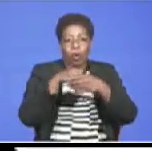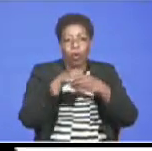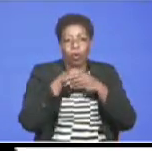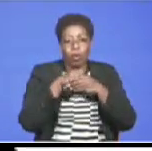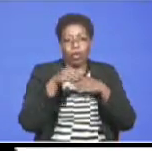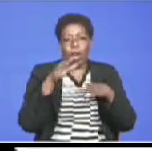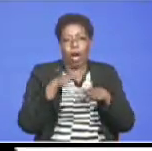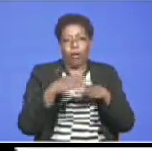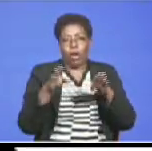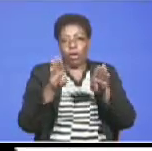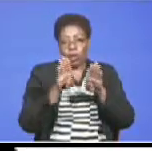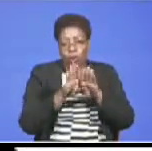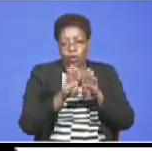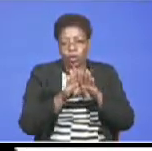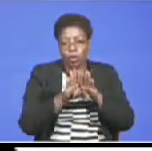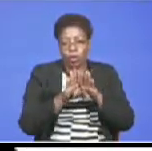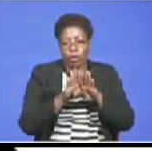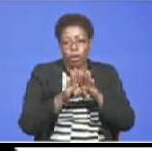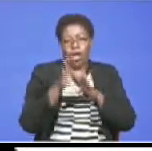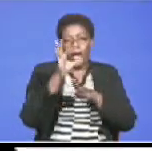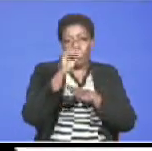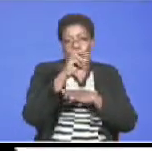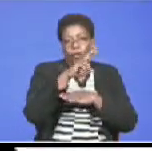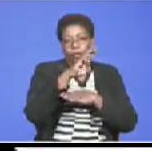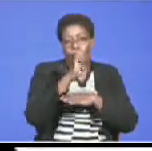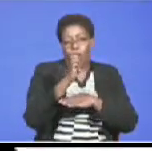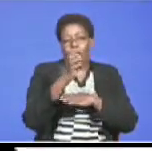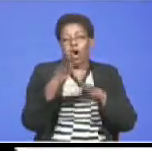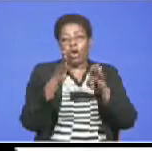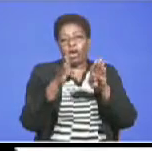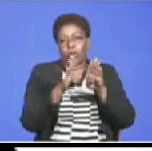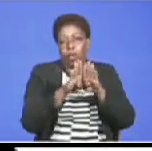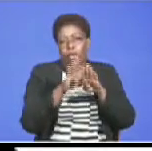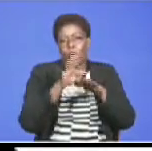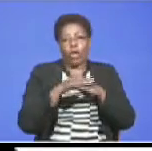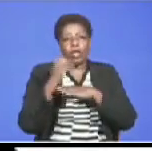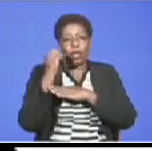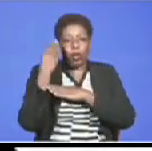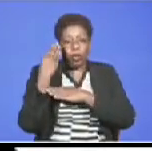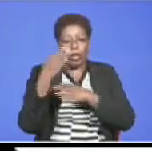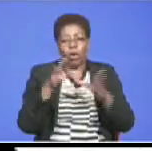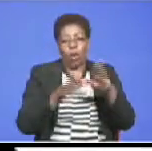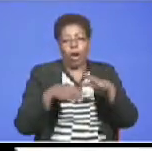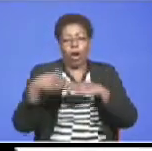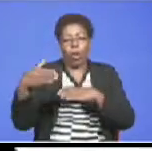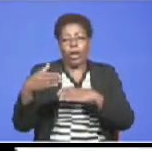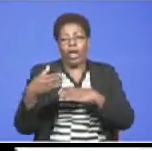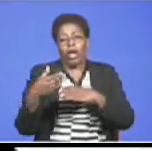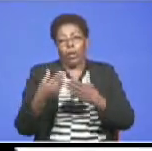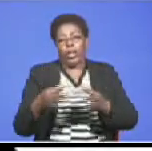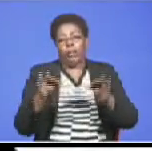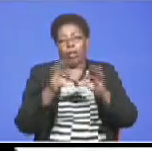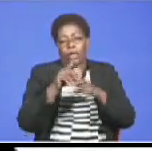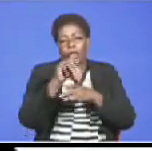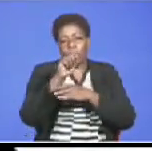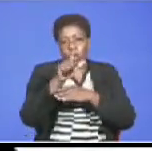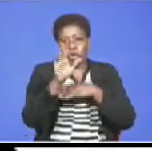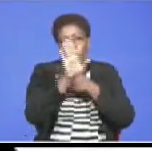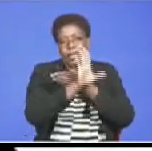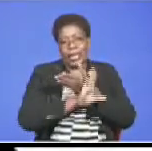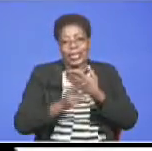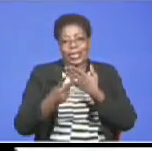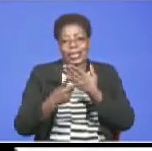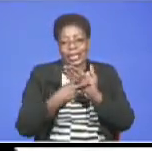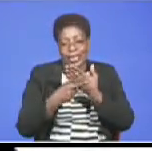facing foreclosure. Bethel says participants will walk away with valuable tools and information to protect and save